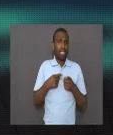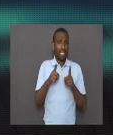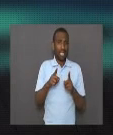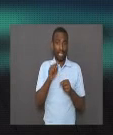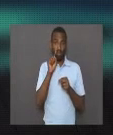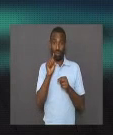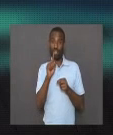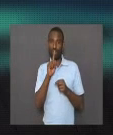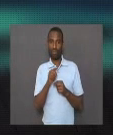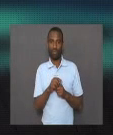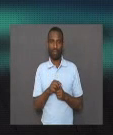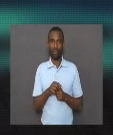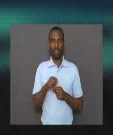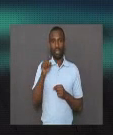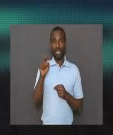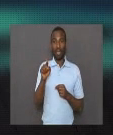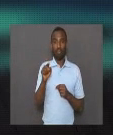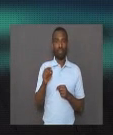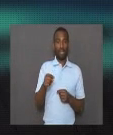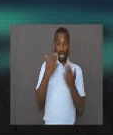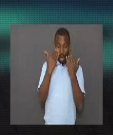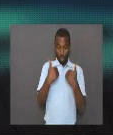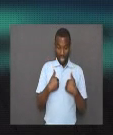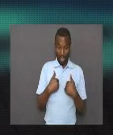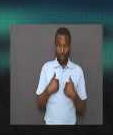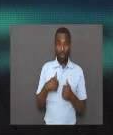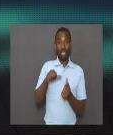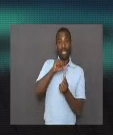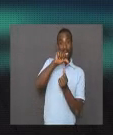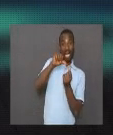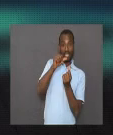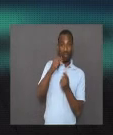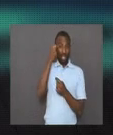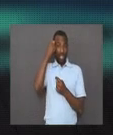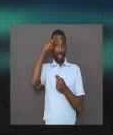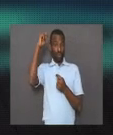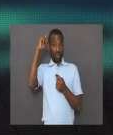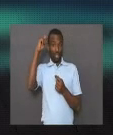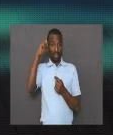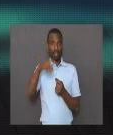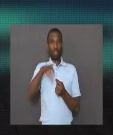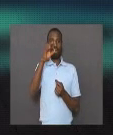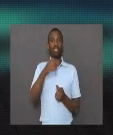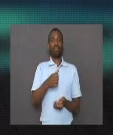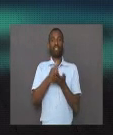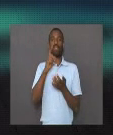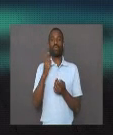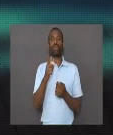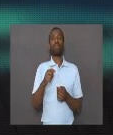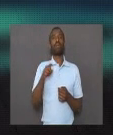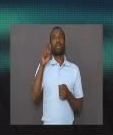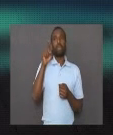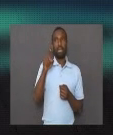justify the current atomic theory and also provided us with the basis for